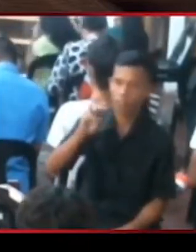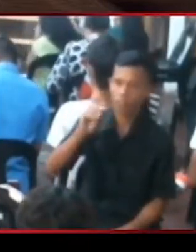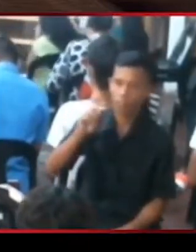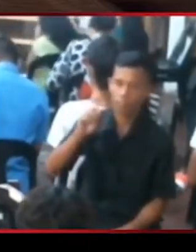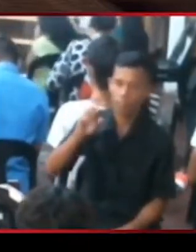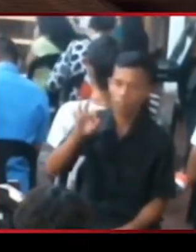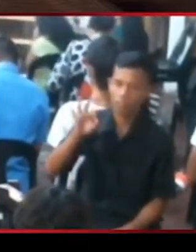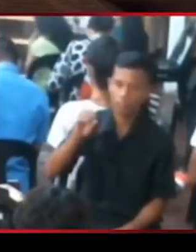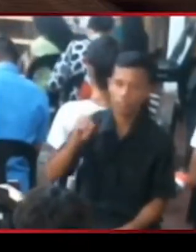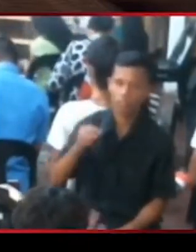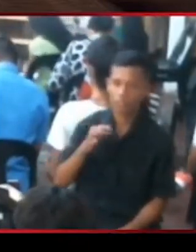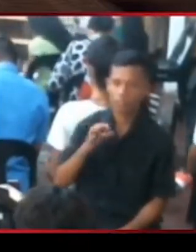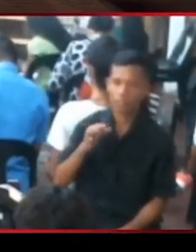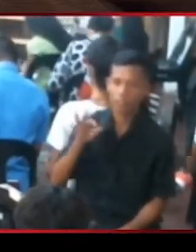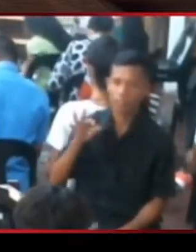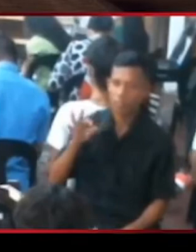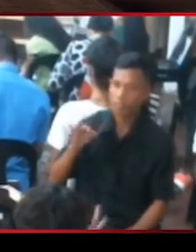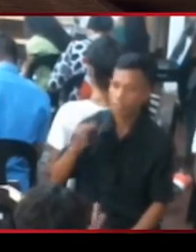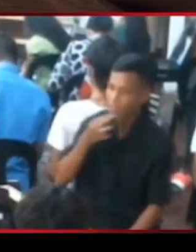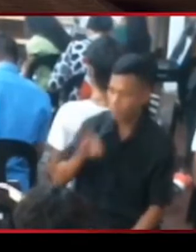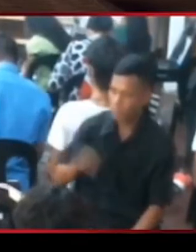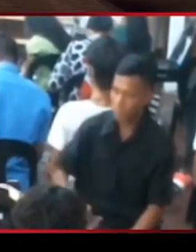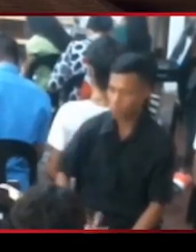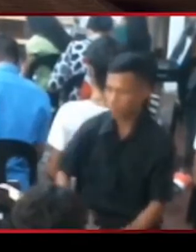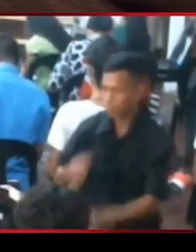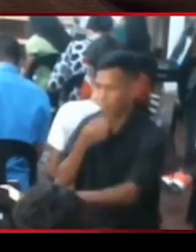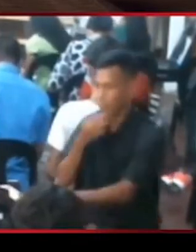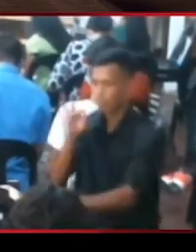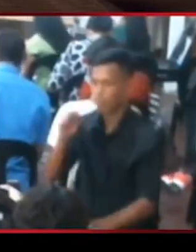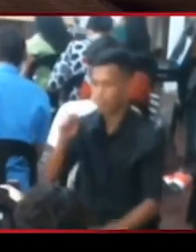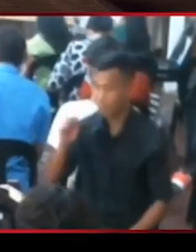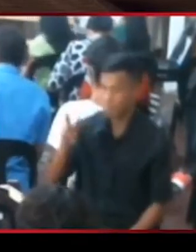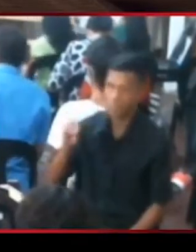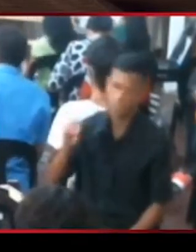I'll share it with you in Psalm 23. In Psalm